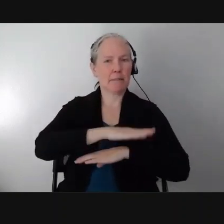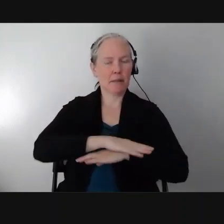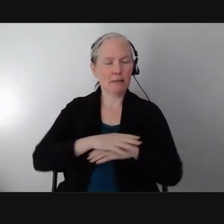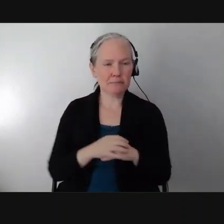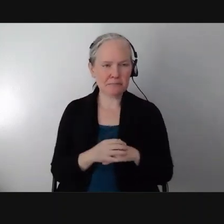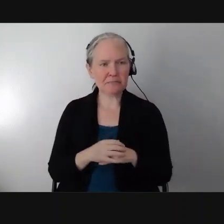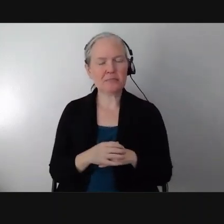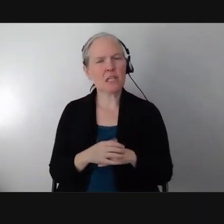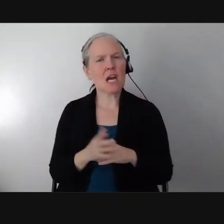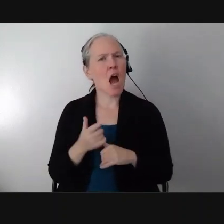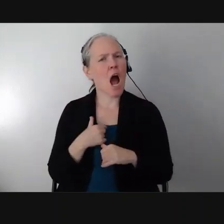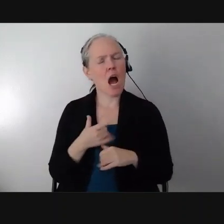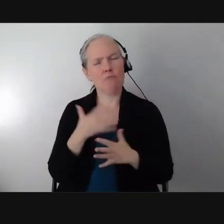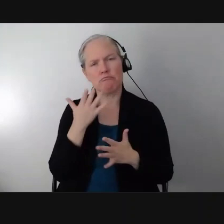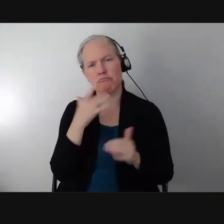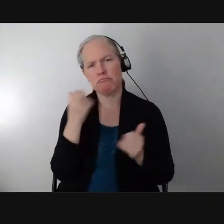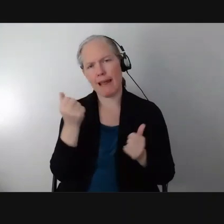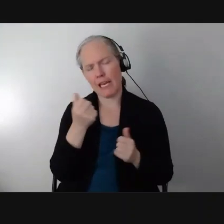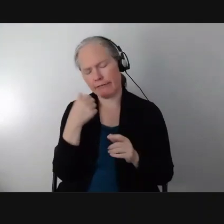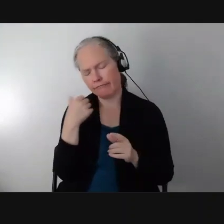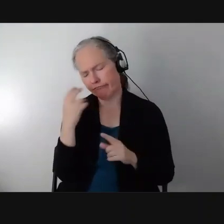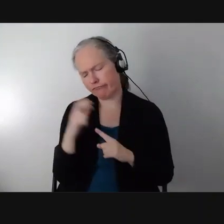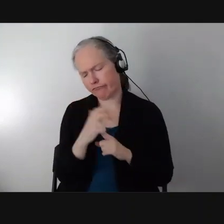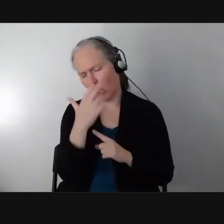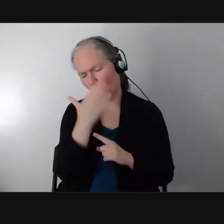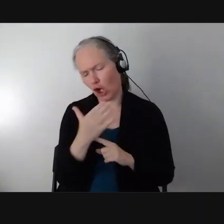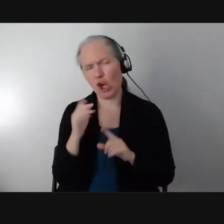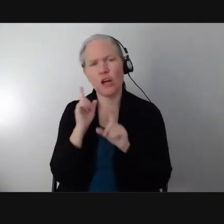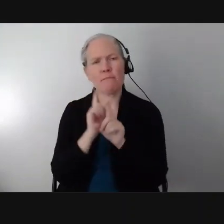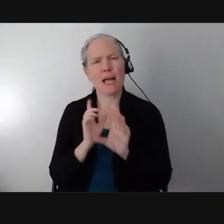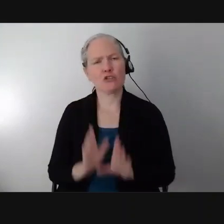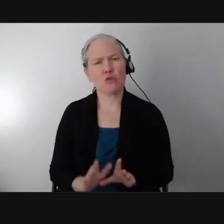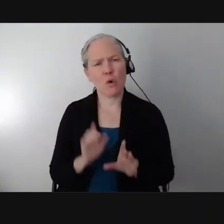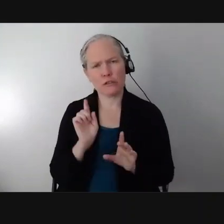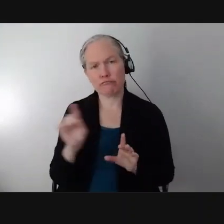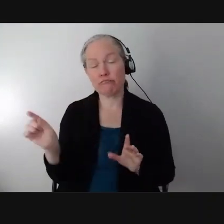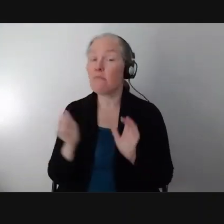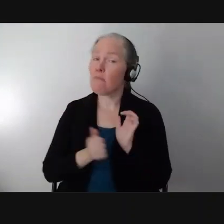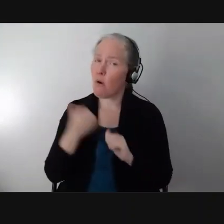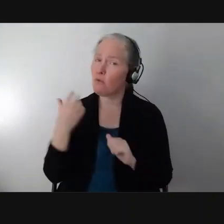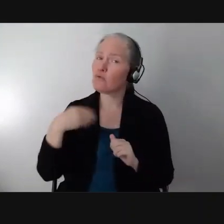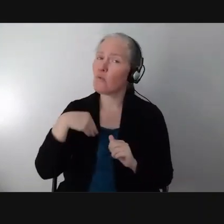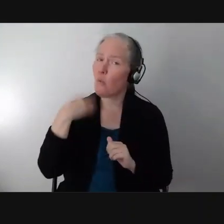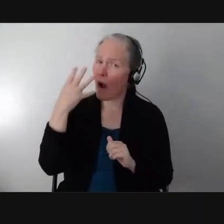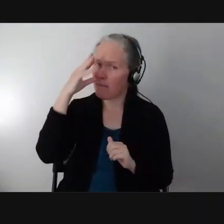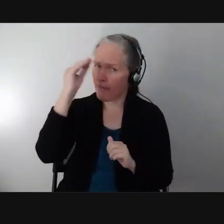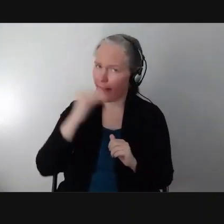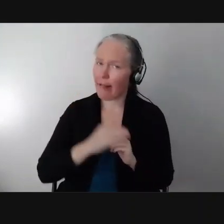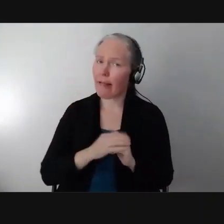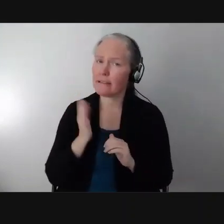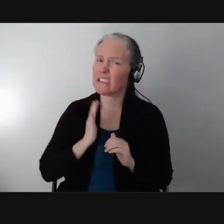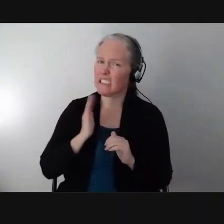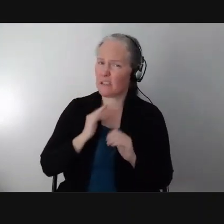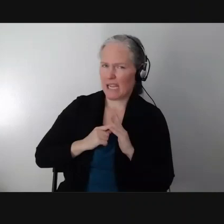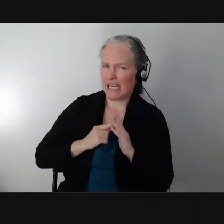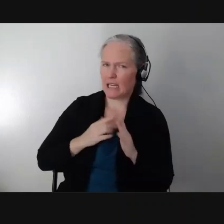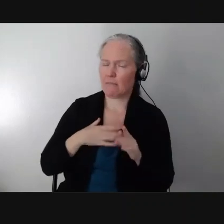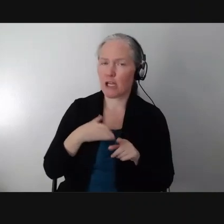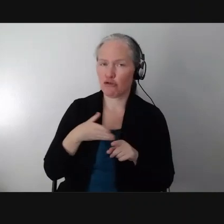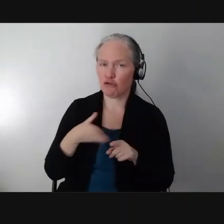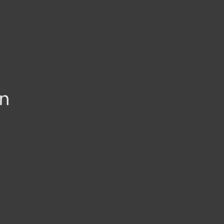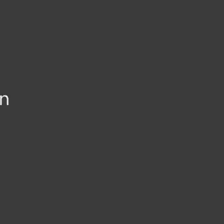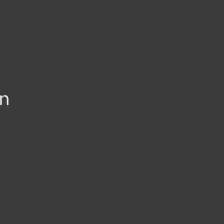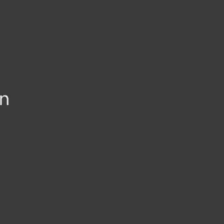mentors throughout the years. Most of them were white males. Earlier in my career, I